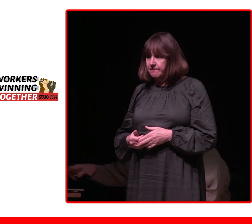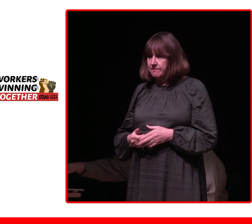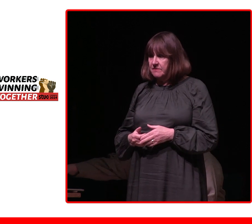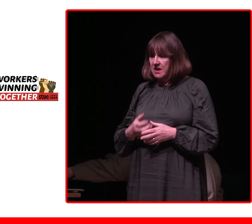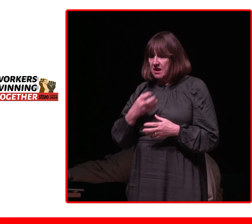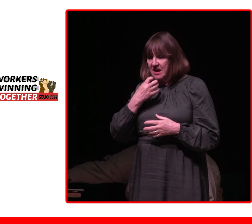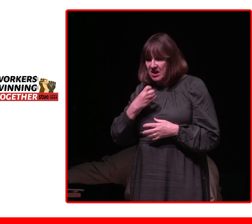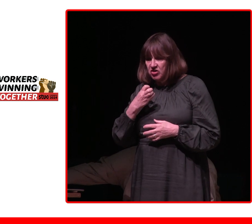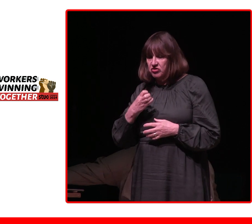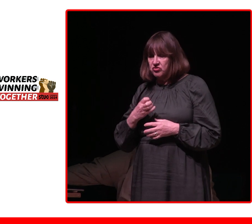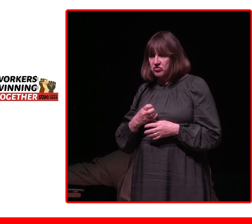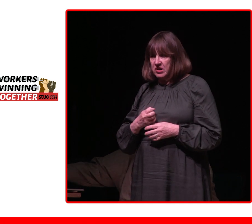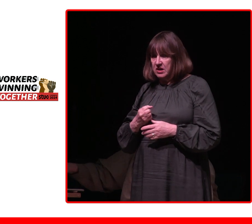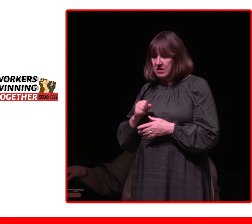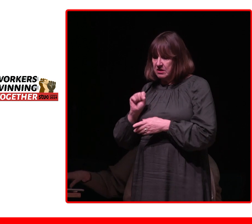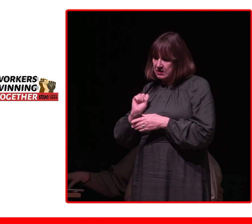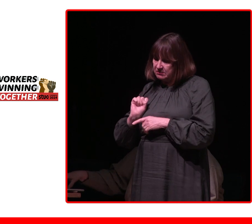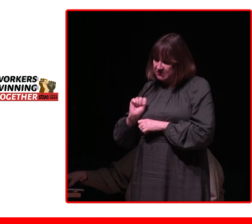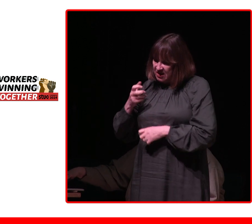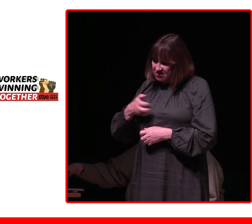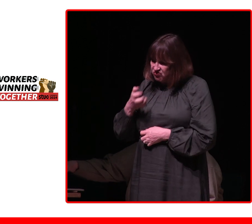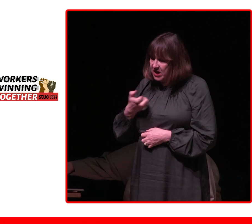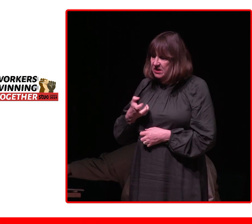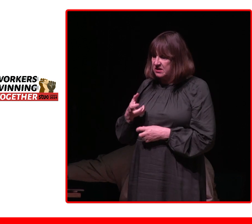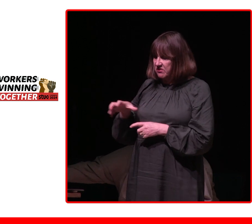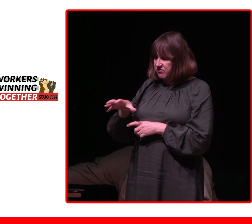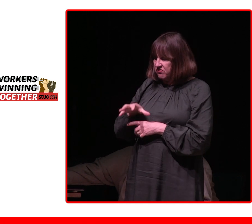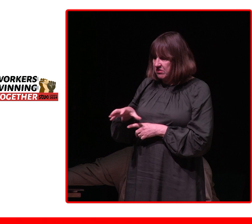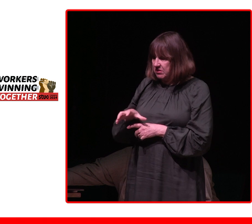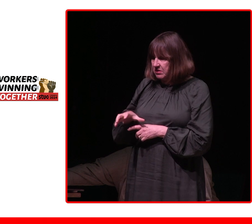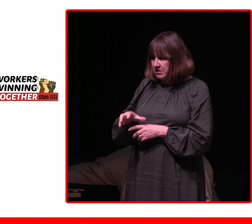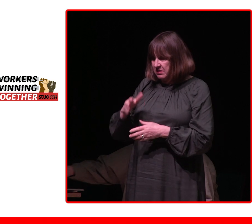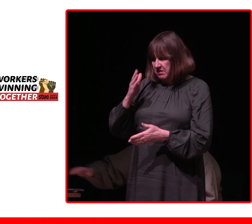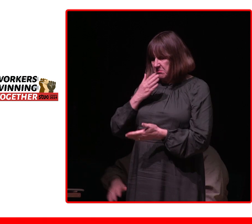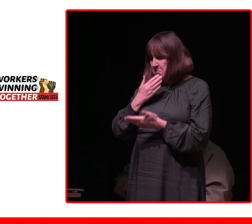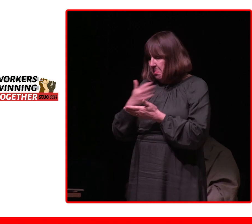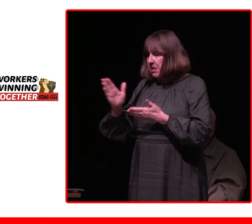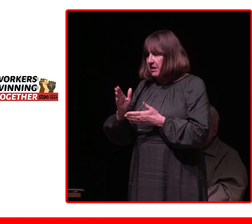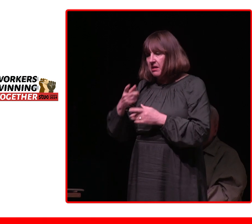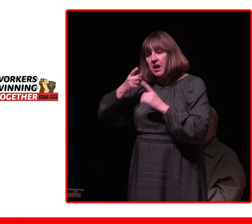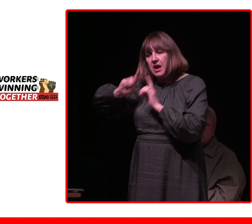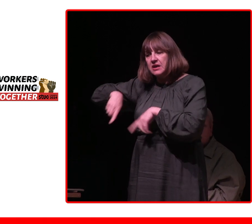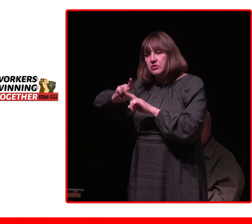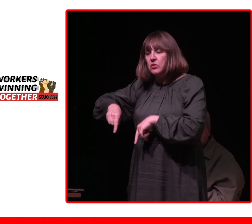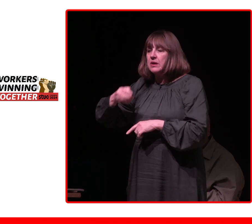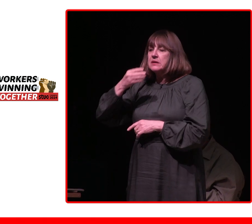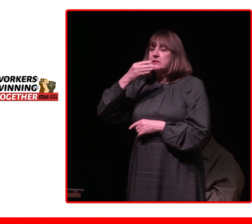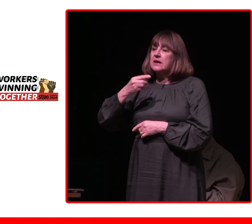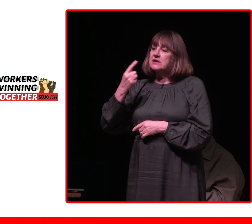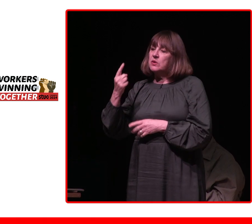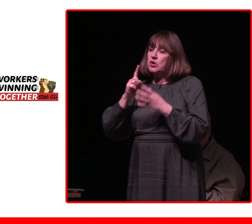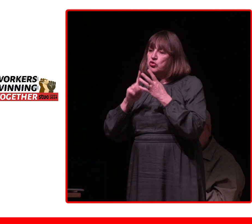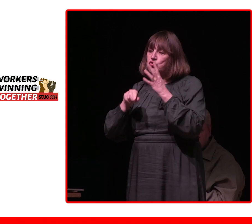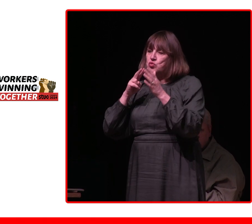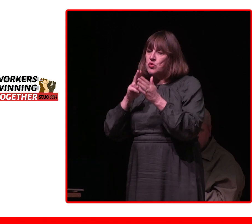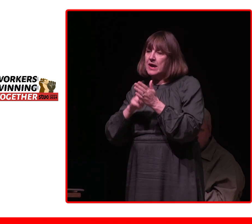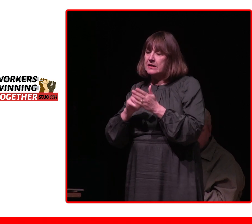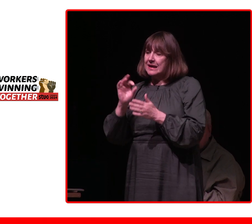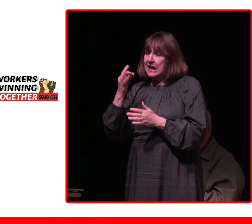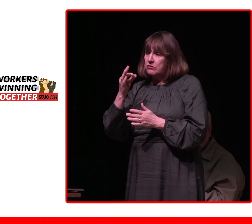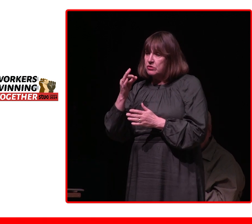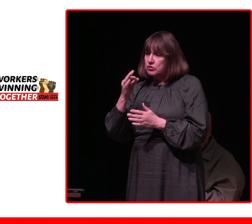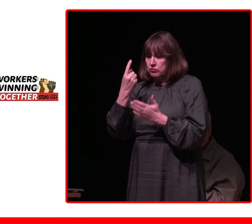aggressive apartheid entity, blatantly ignoring 91 UN Security Council